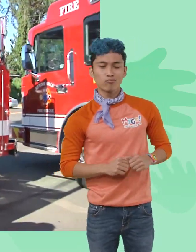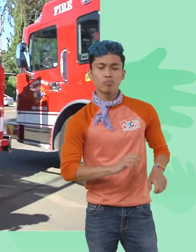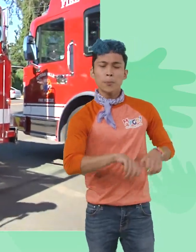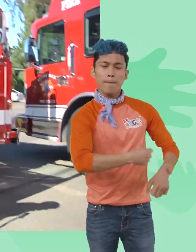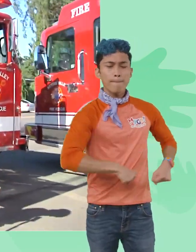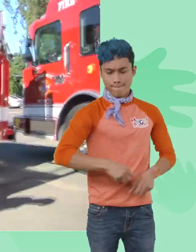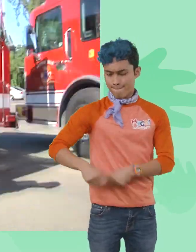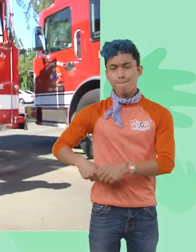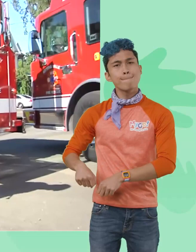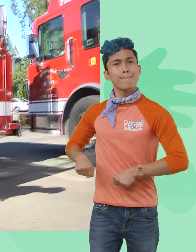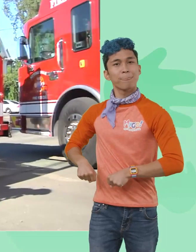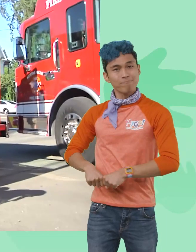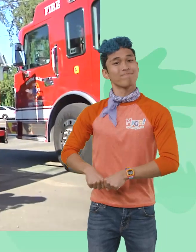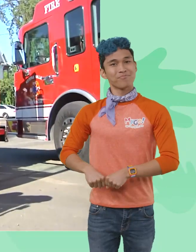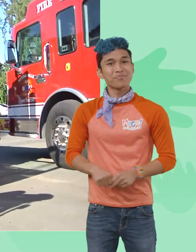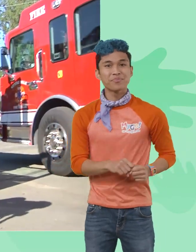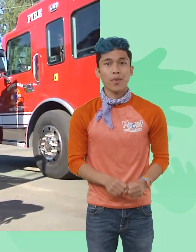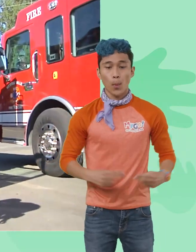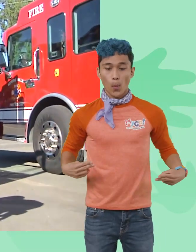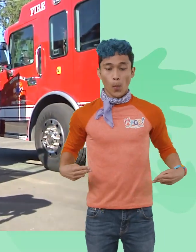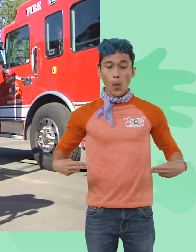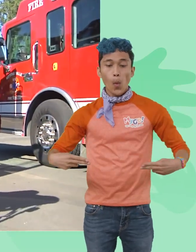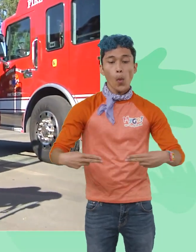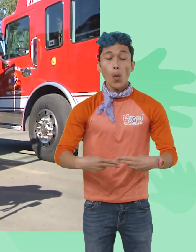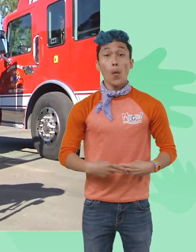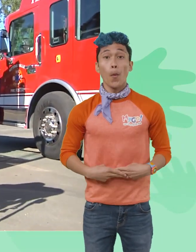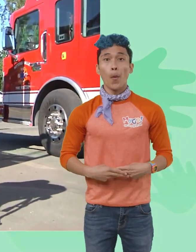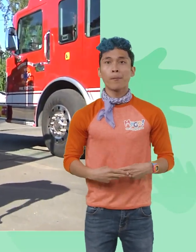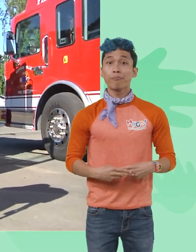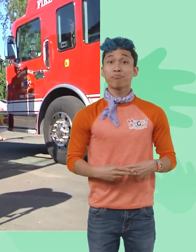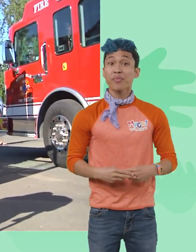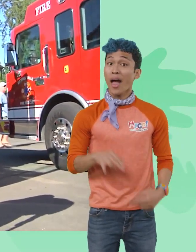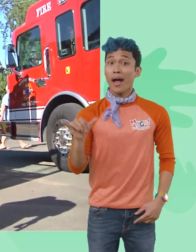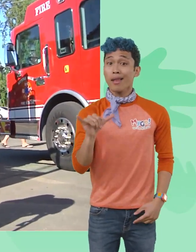Tighten that up, and then you just buckle this in,